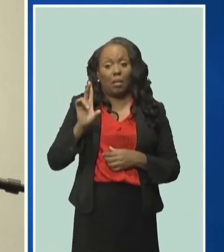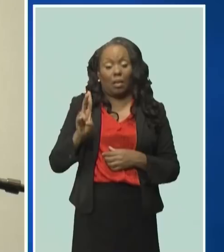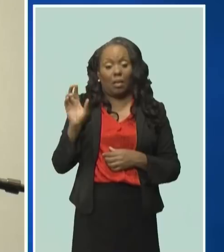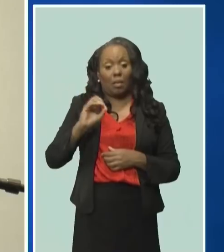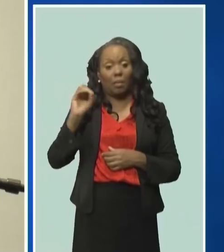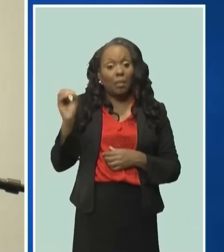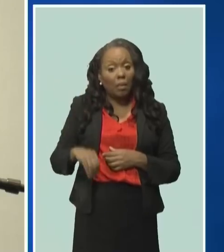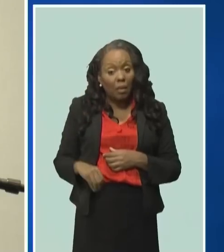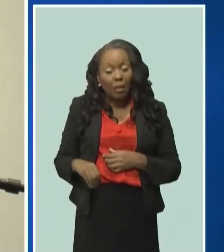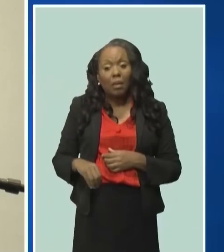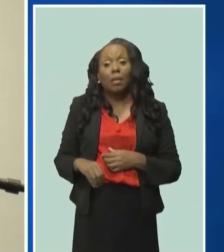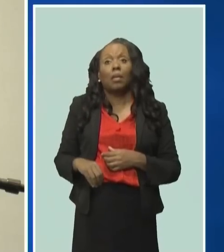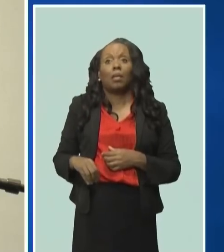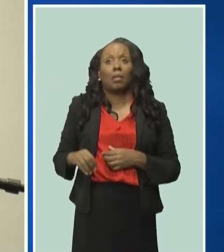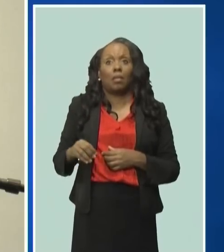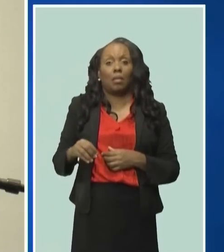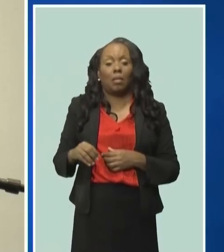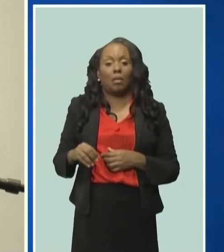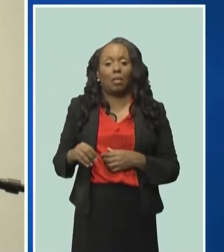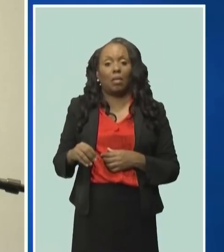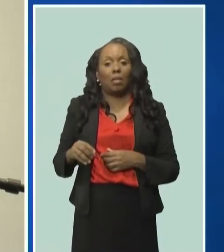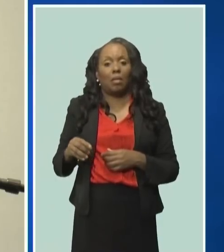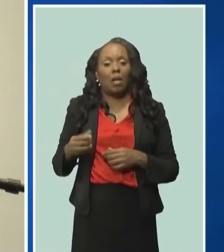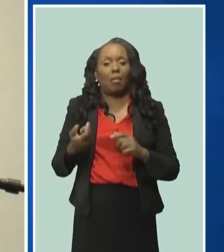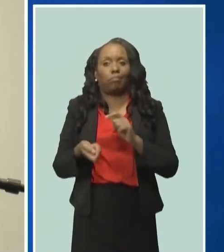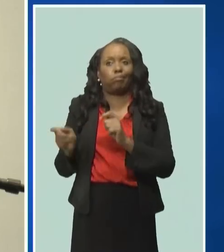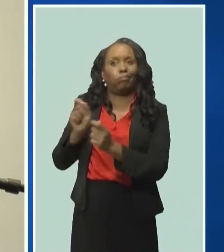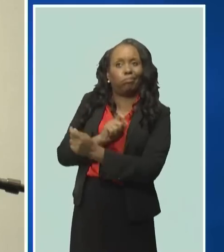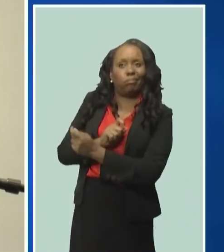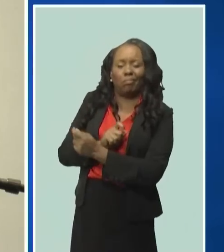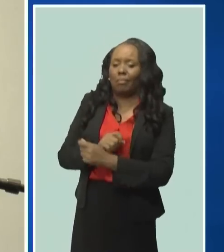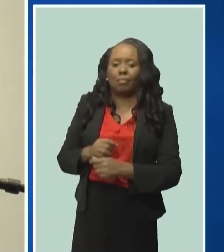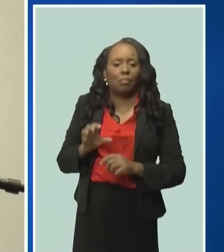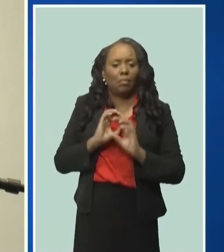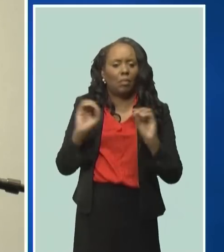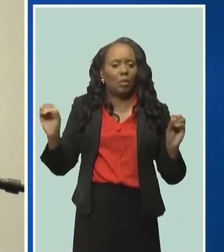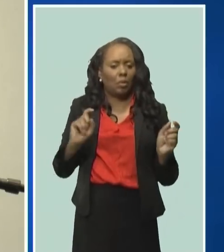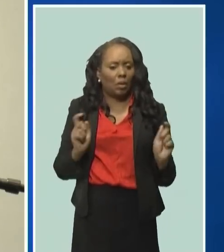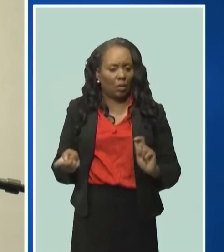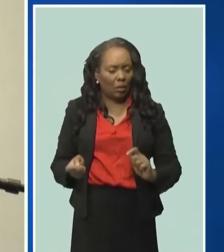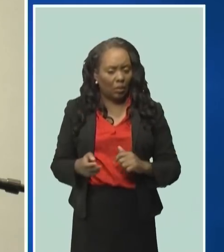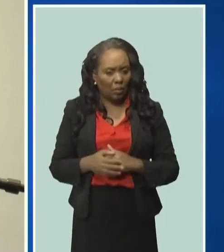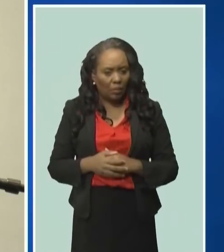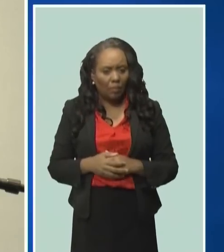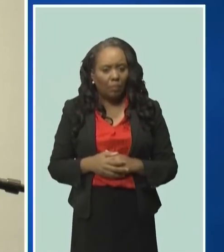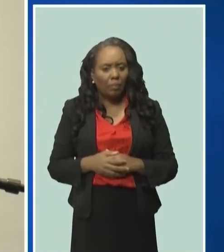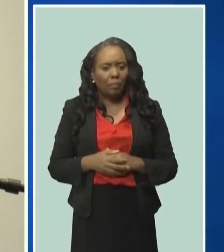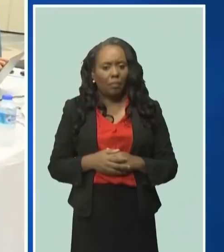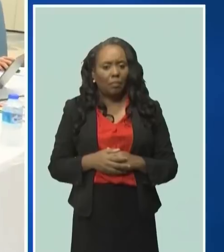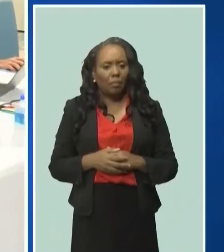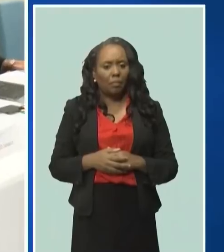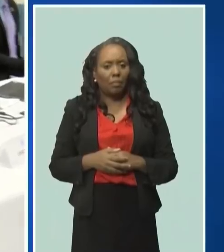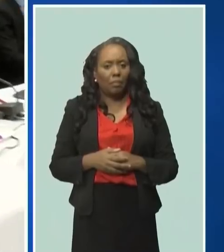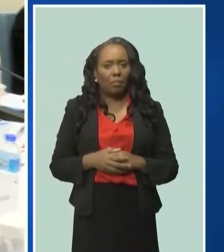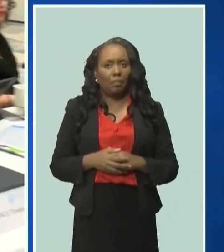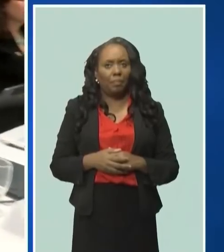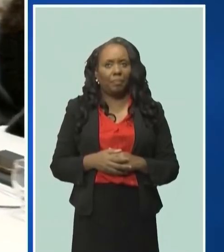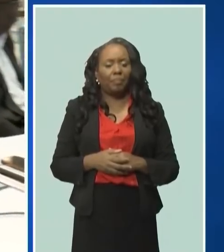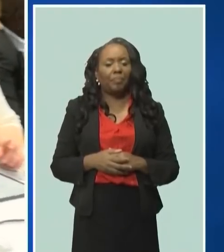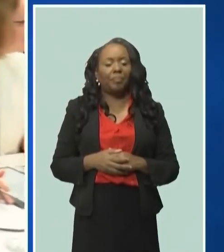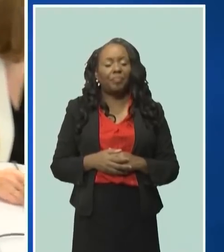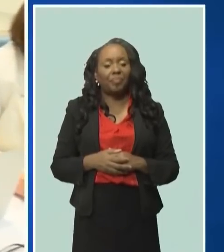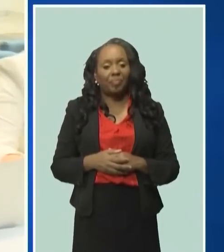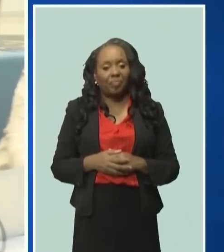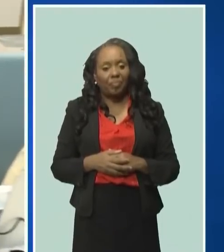the targets are going in reversal or show no change at all. According to Minister Munro Knight, a scaling up of the